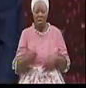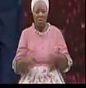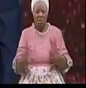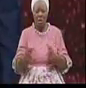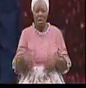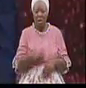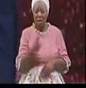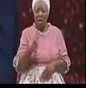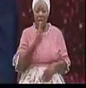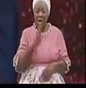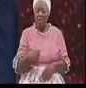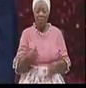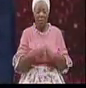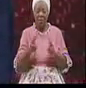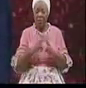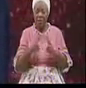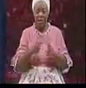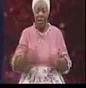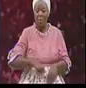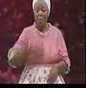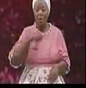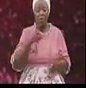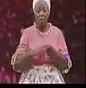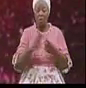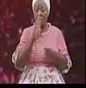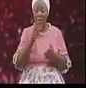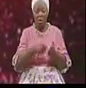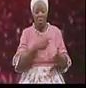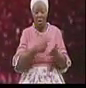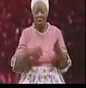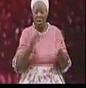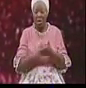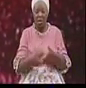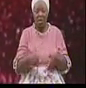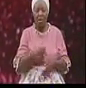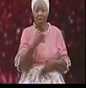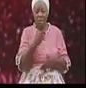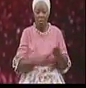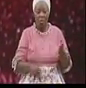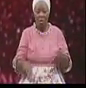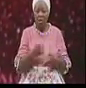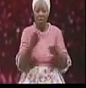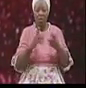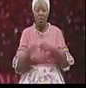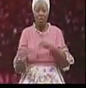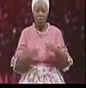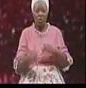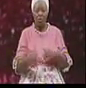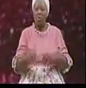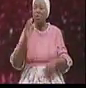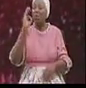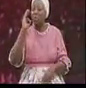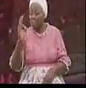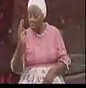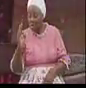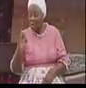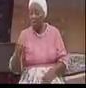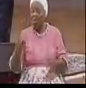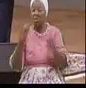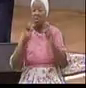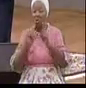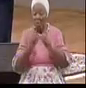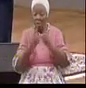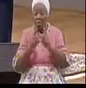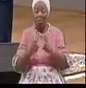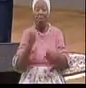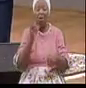corrected. What I plan to do, I will do. Preach, talk, counsel, teach.